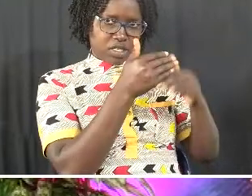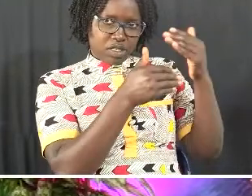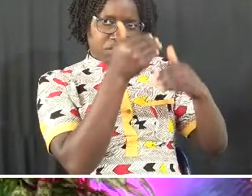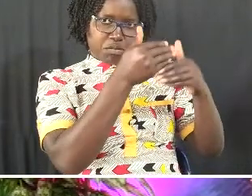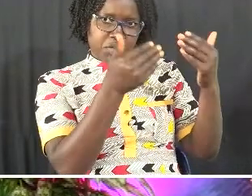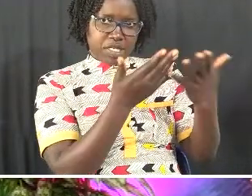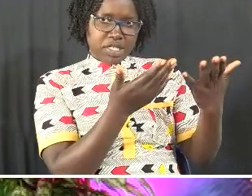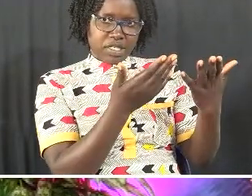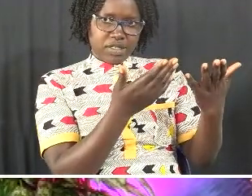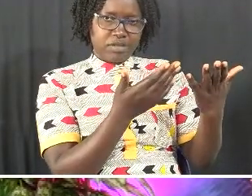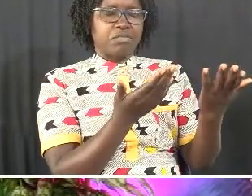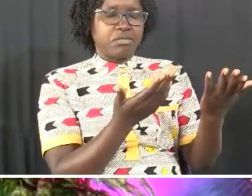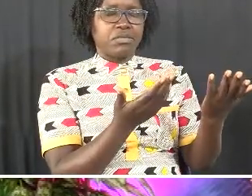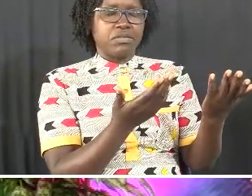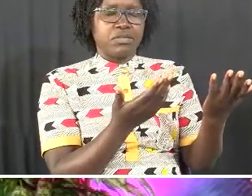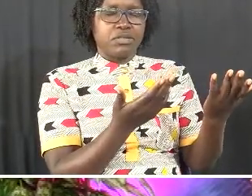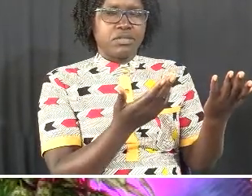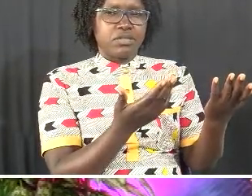rescue themselves."